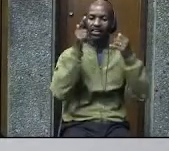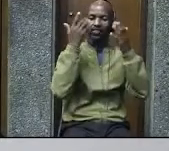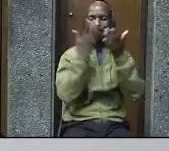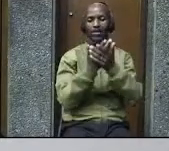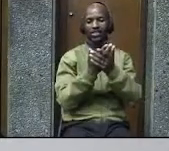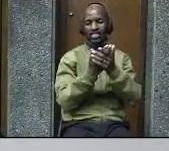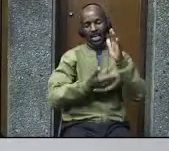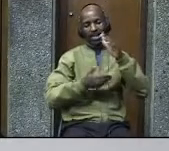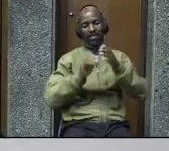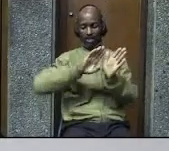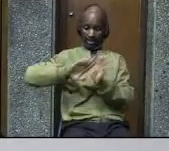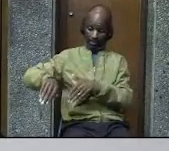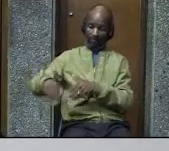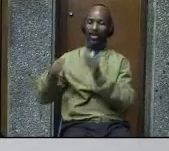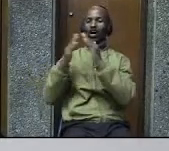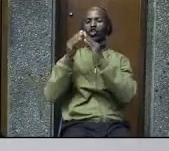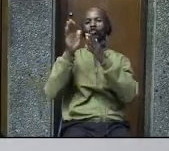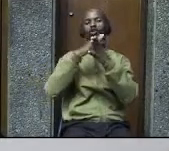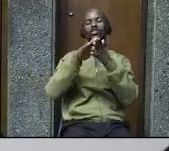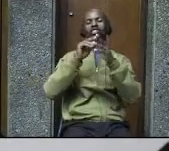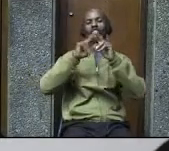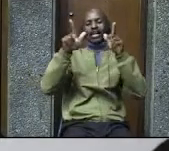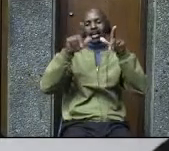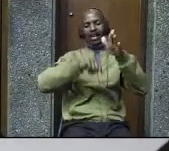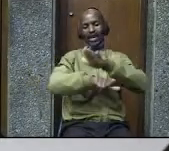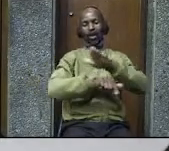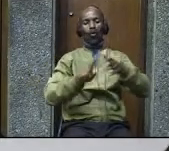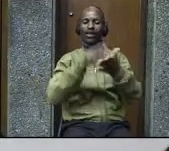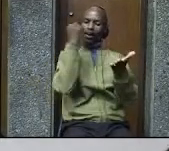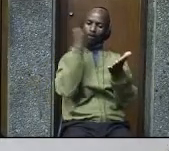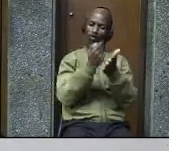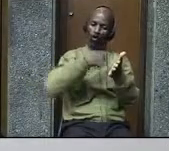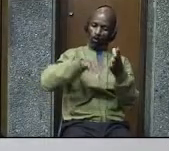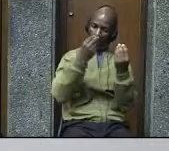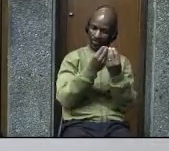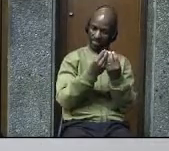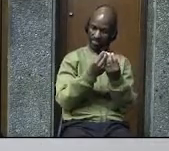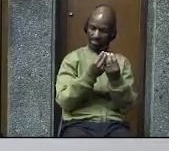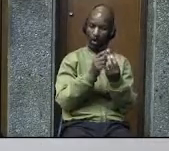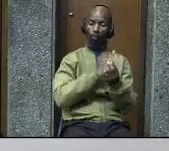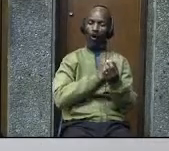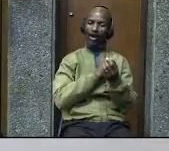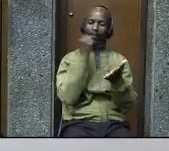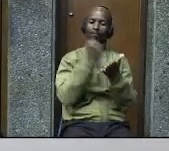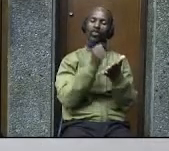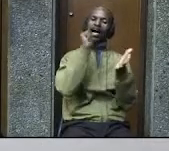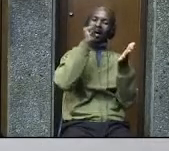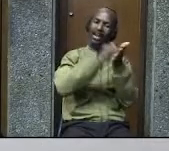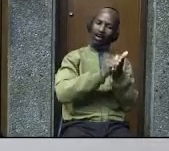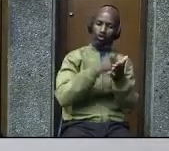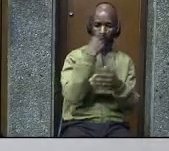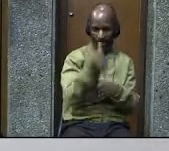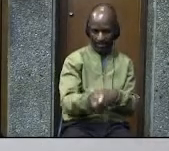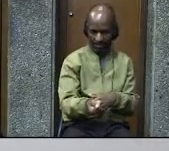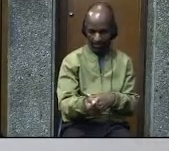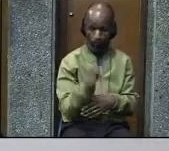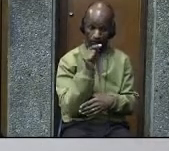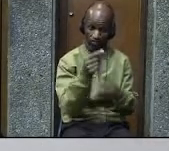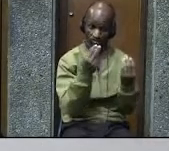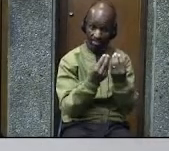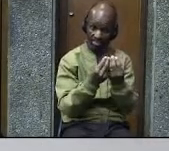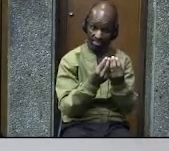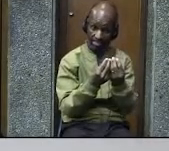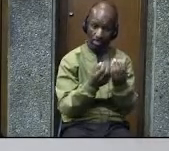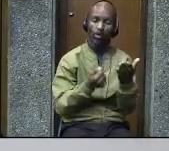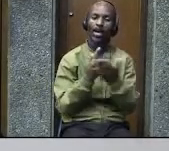vacate the house because the land is not hers. Why did they approve all these things all along? Why did they allow her to pay for these things